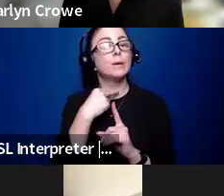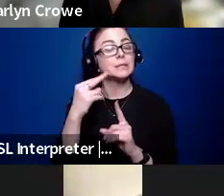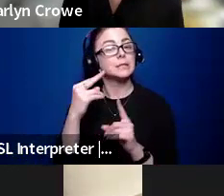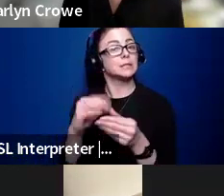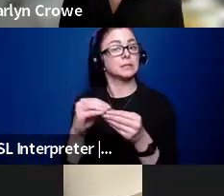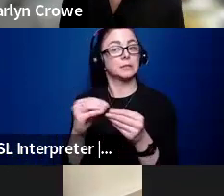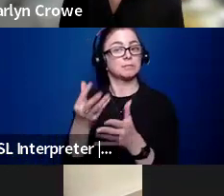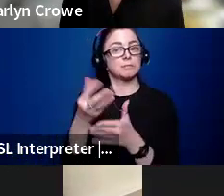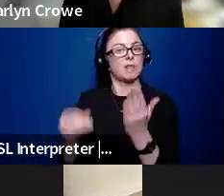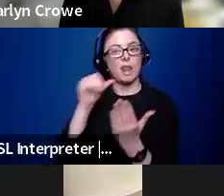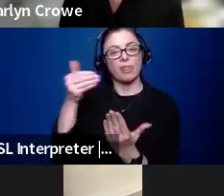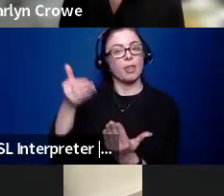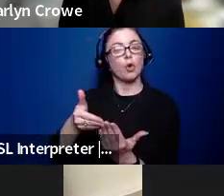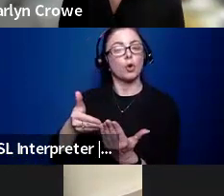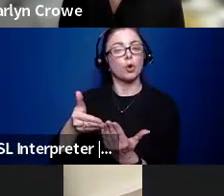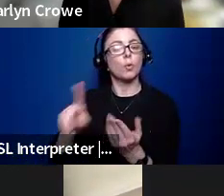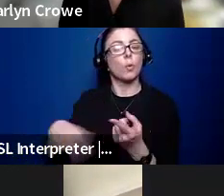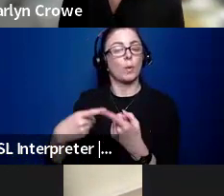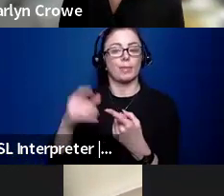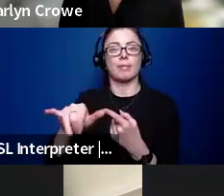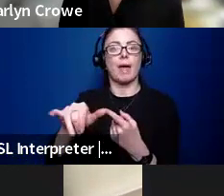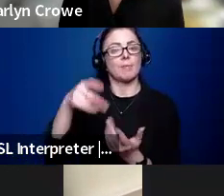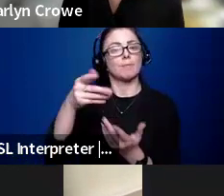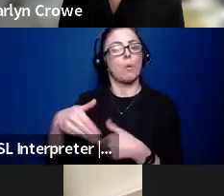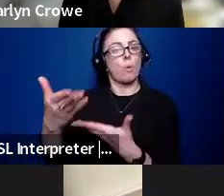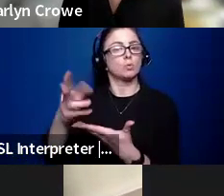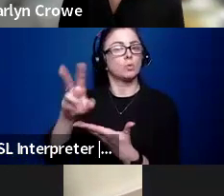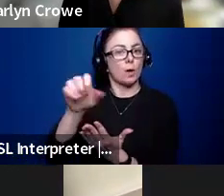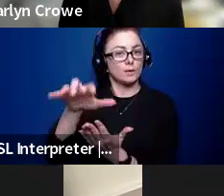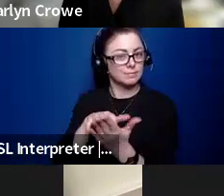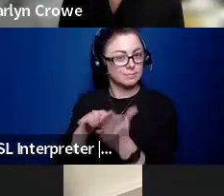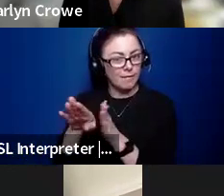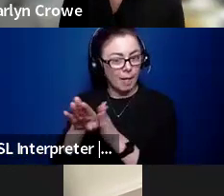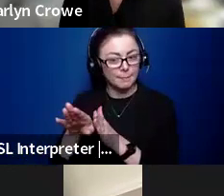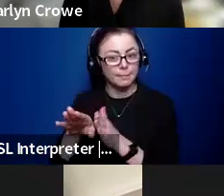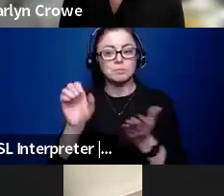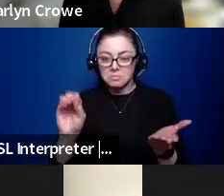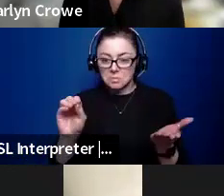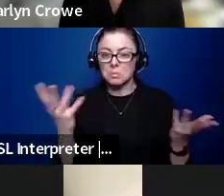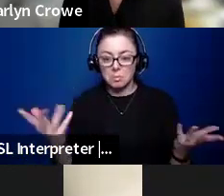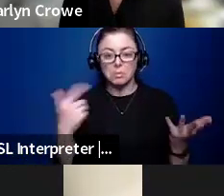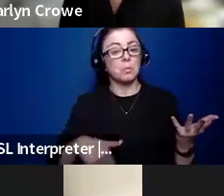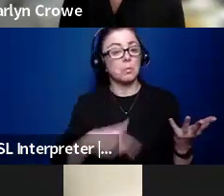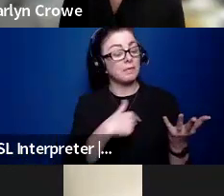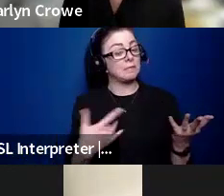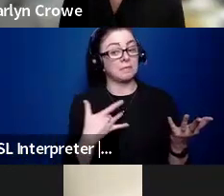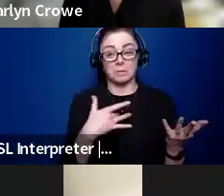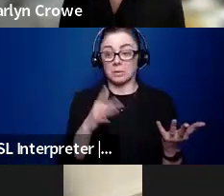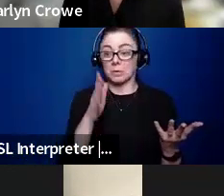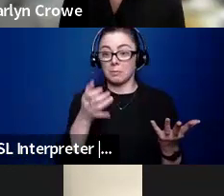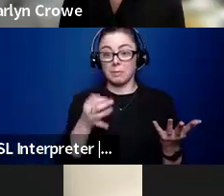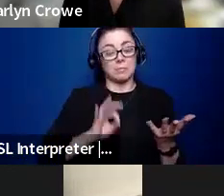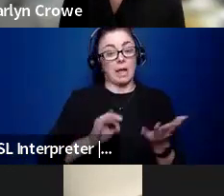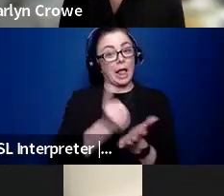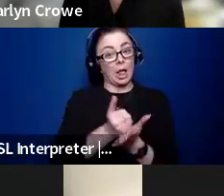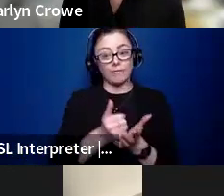particular proposal was put together. So we thought it would be helpful to invite anyone who